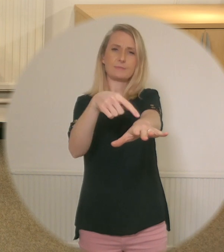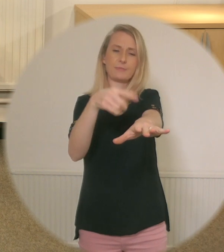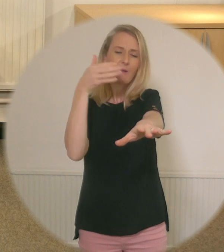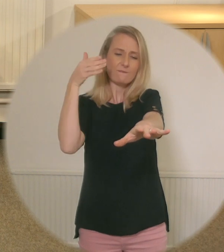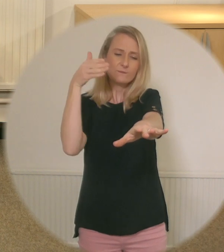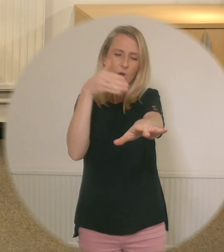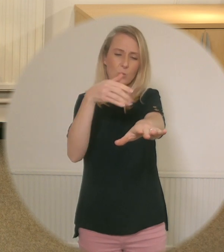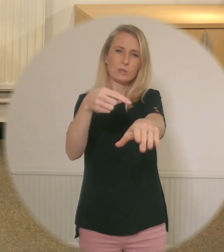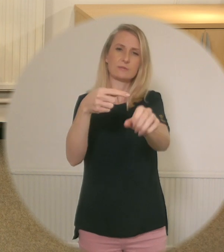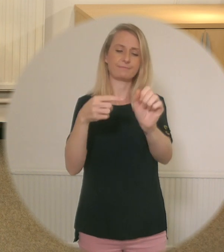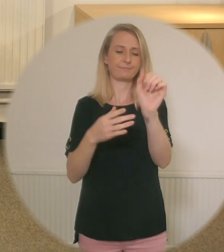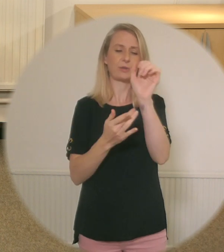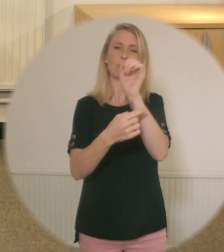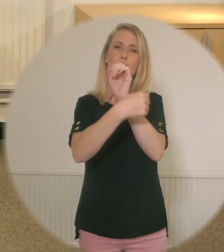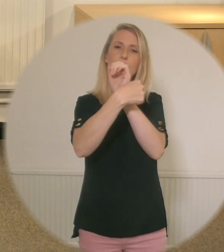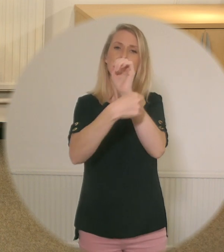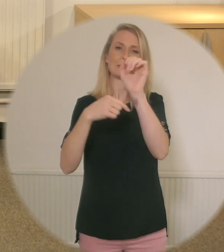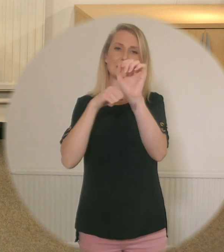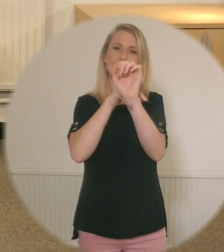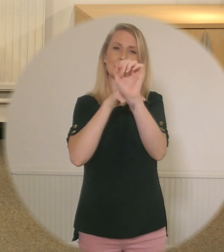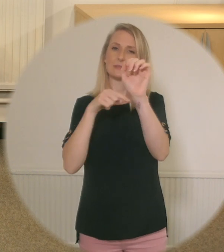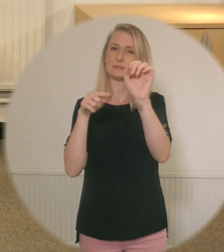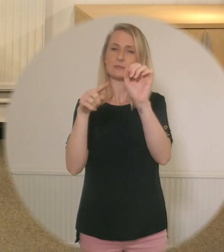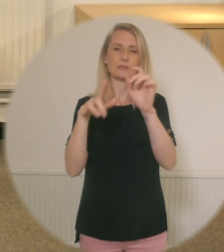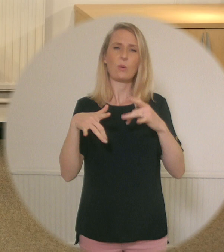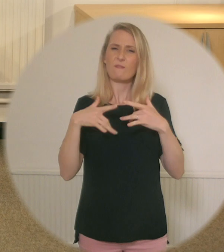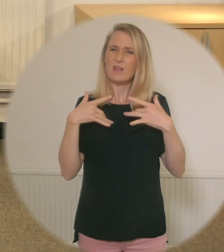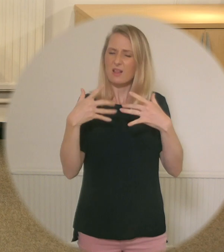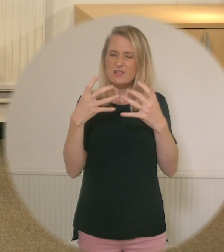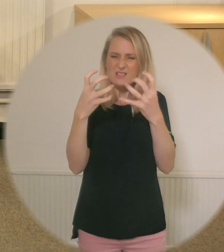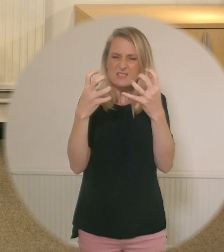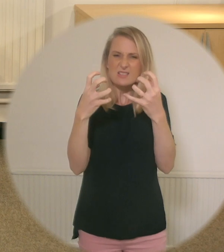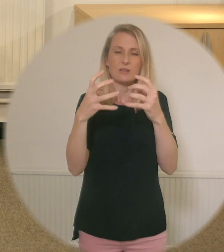wrists. Don't tense through your hands if you don't need to.